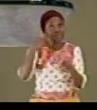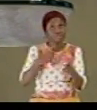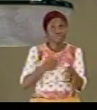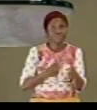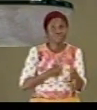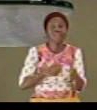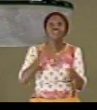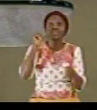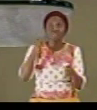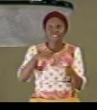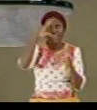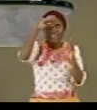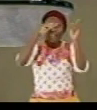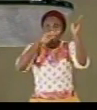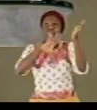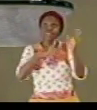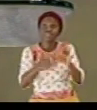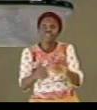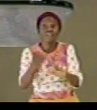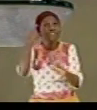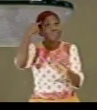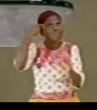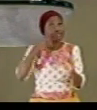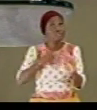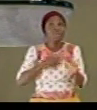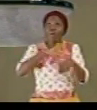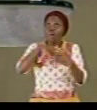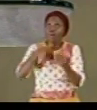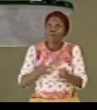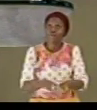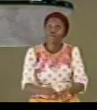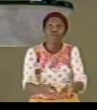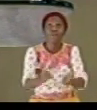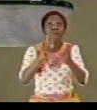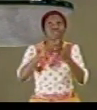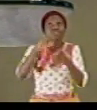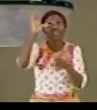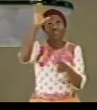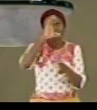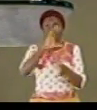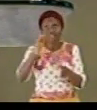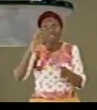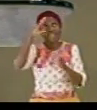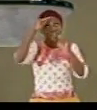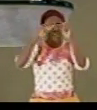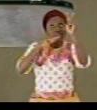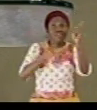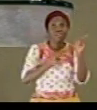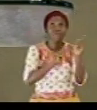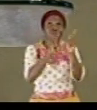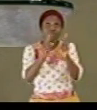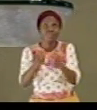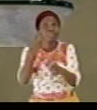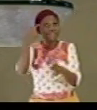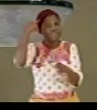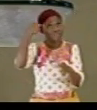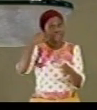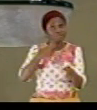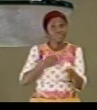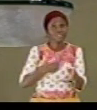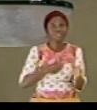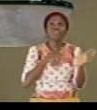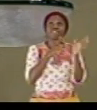Yes, he died for me. All the way to Calvary he went for me.